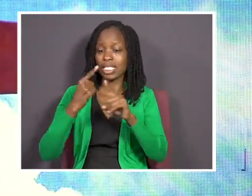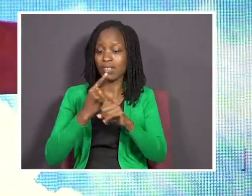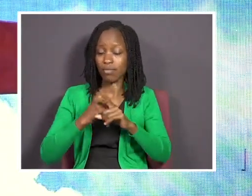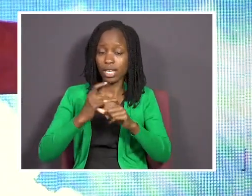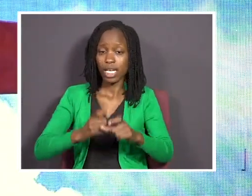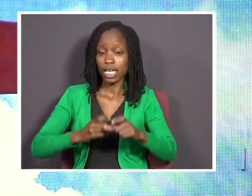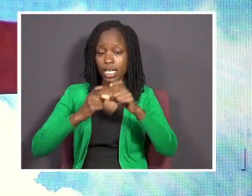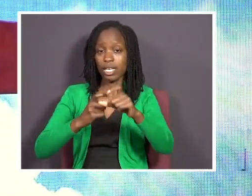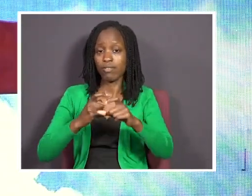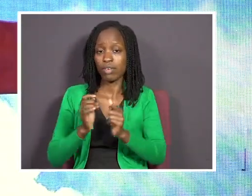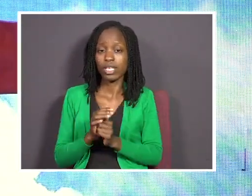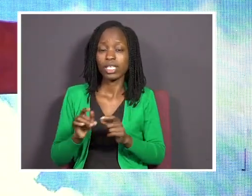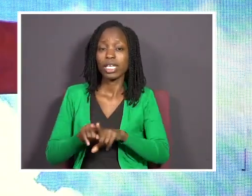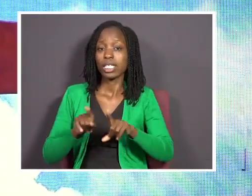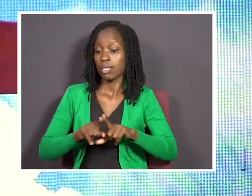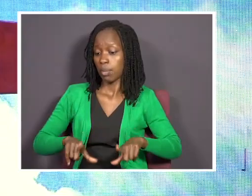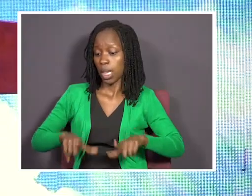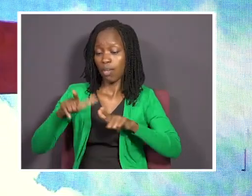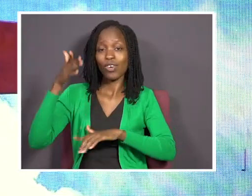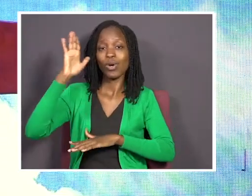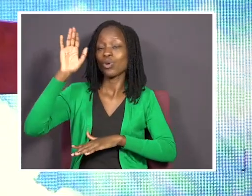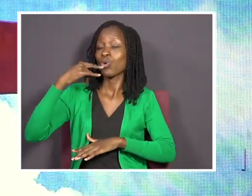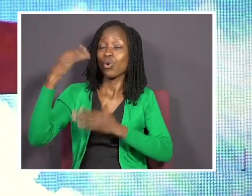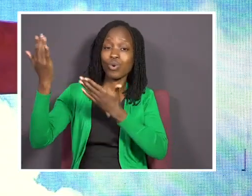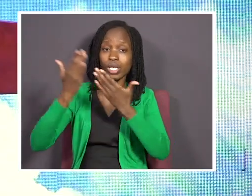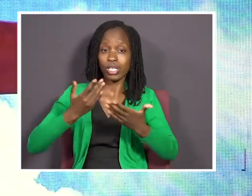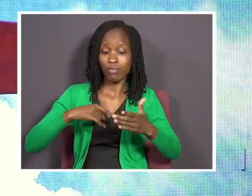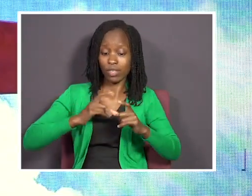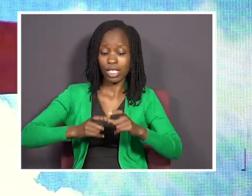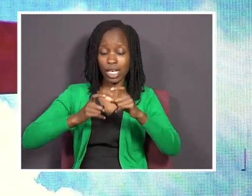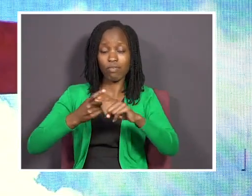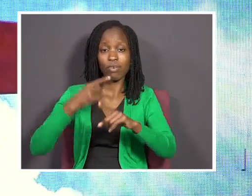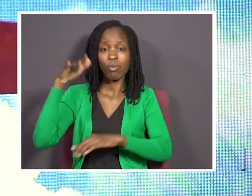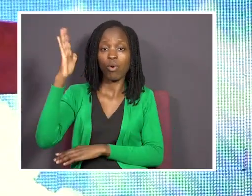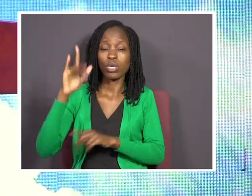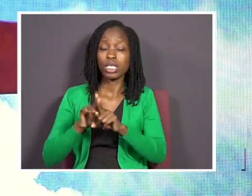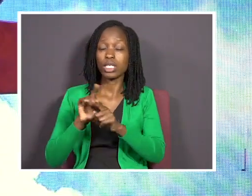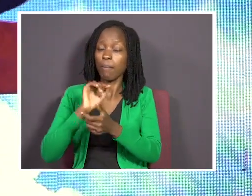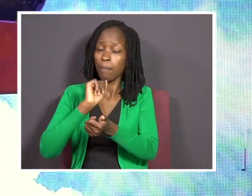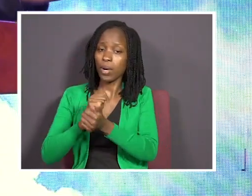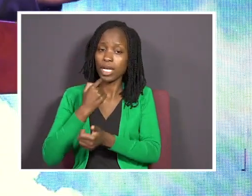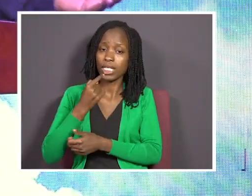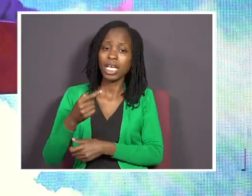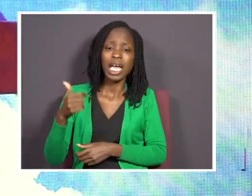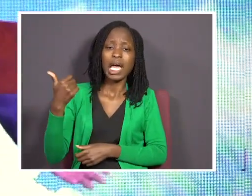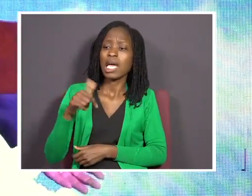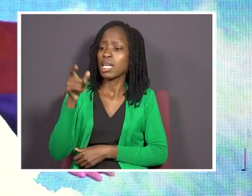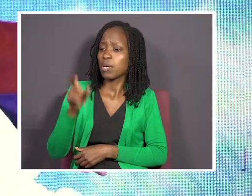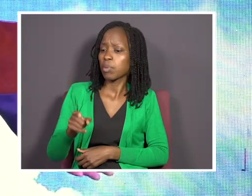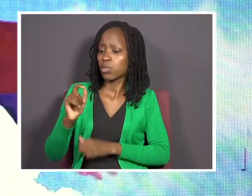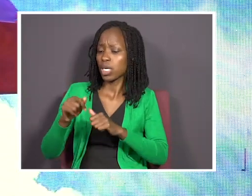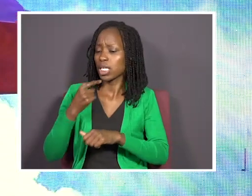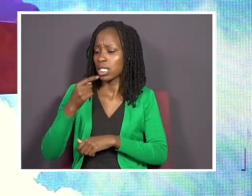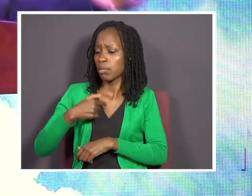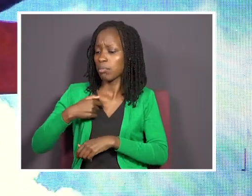gifts, different abilities. Even life itself is a gift of God. And Paul is saying, "Who